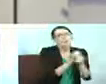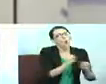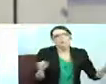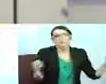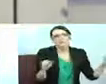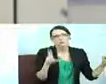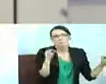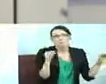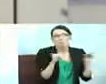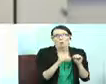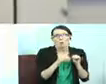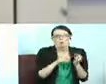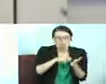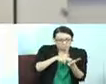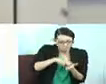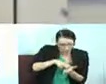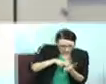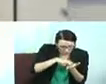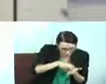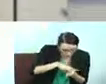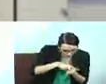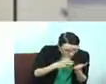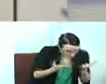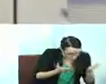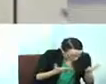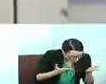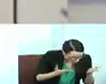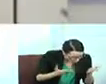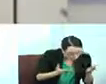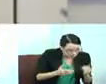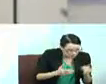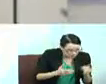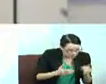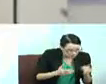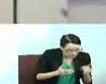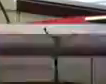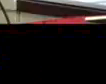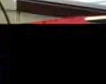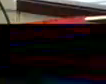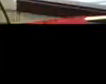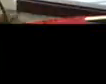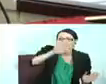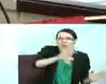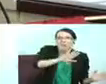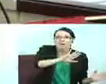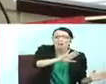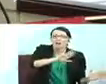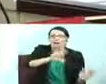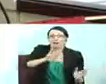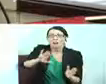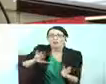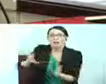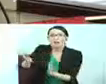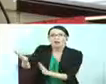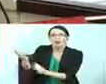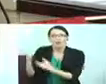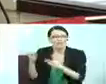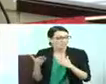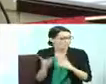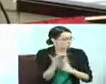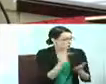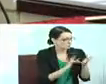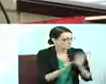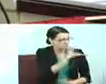must bow to and serve the pleasures of old Satan. In Jesus Christ, we are free from